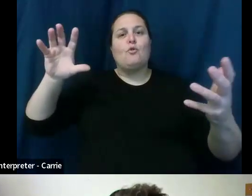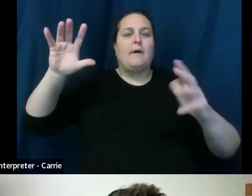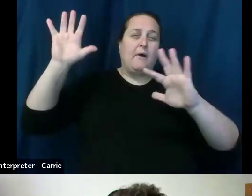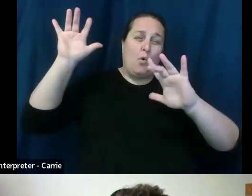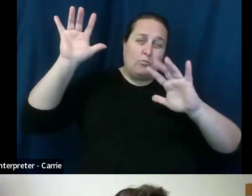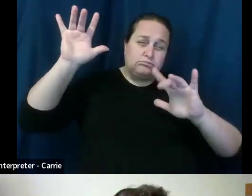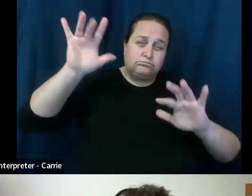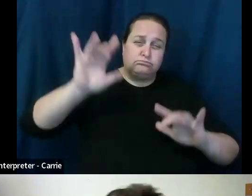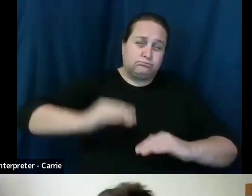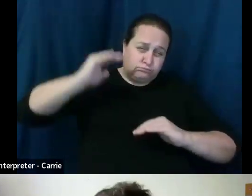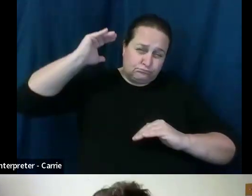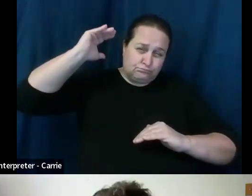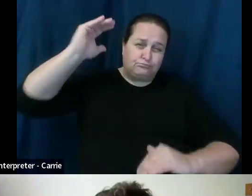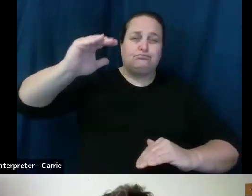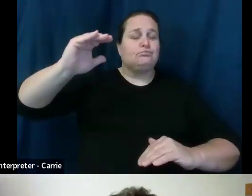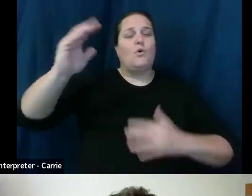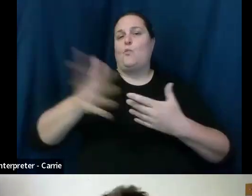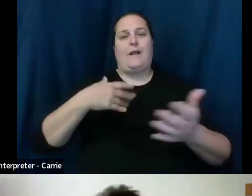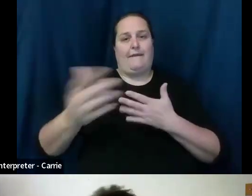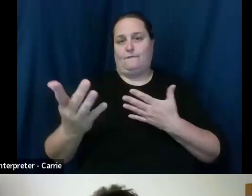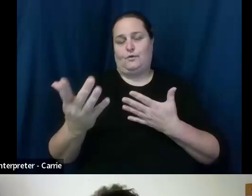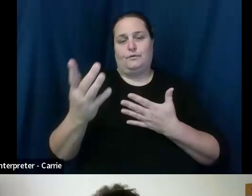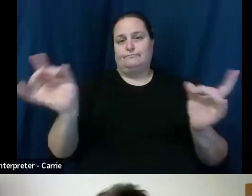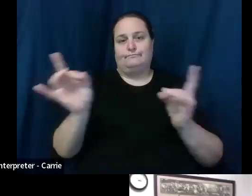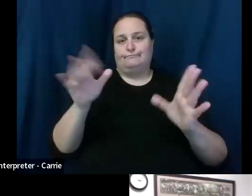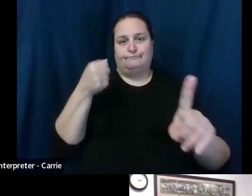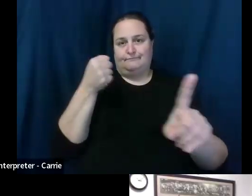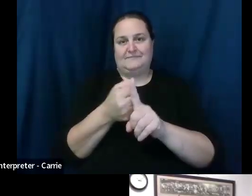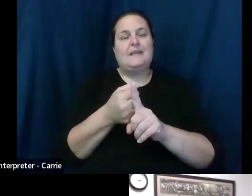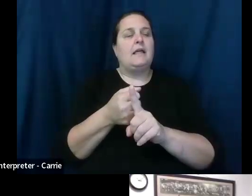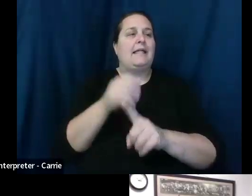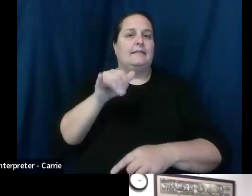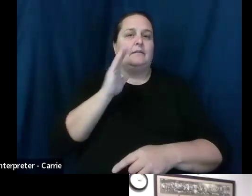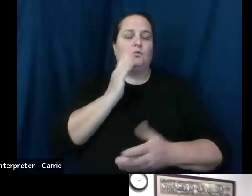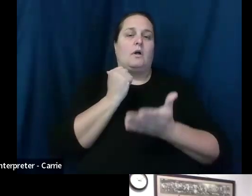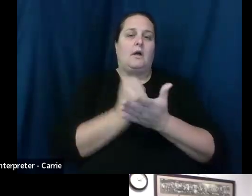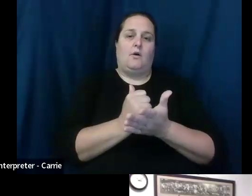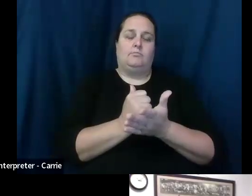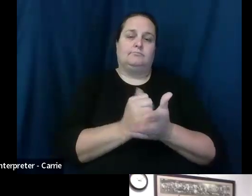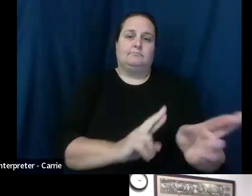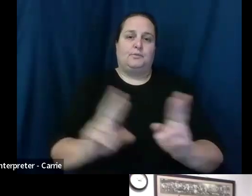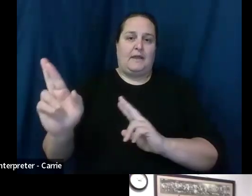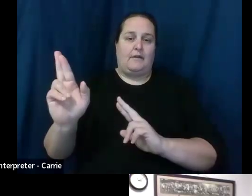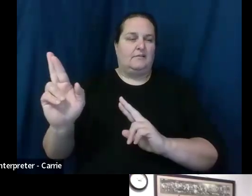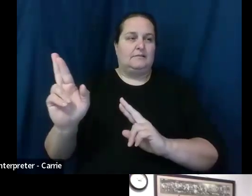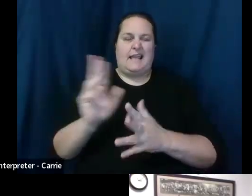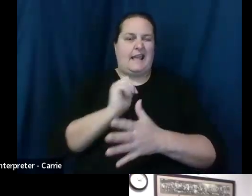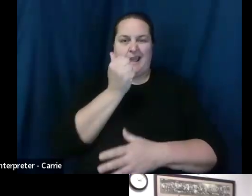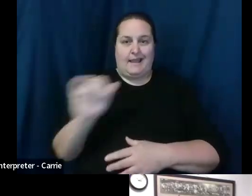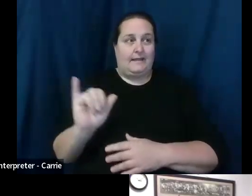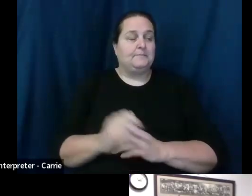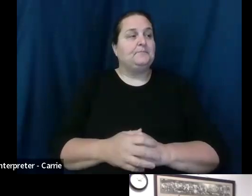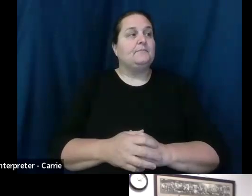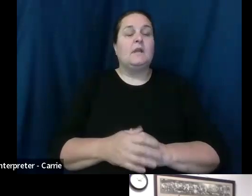you through all of it. So today, we're going to be focusing on steps